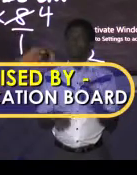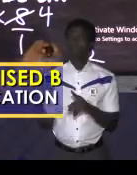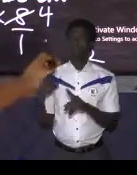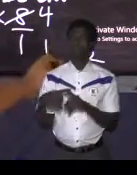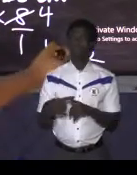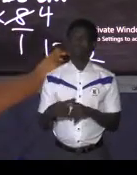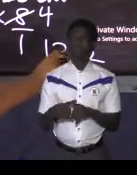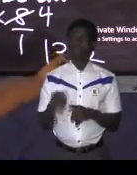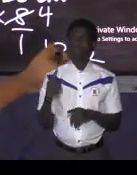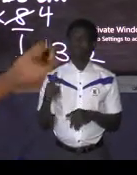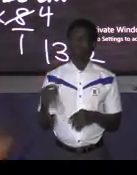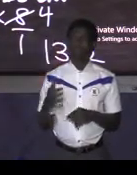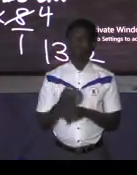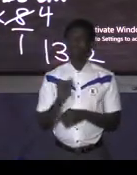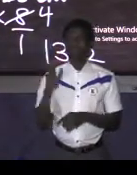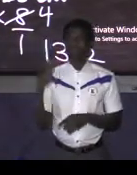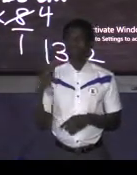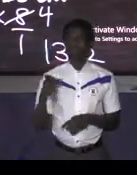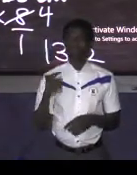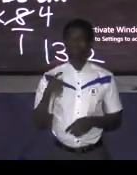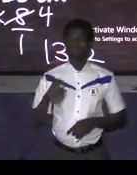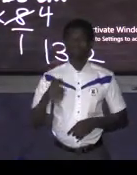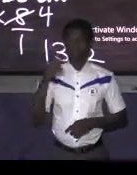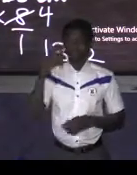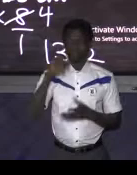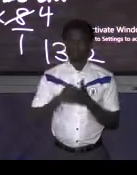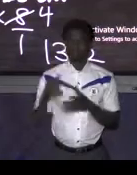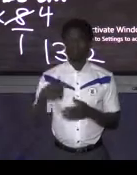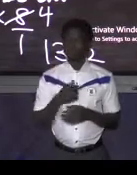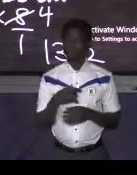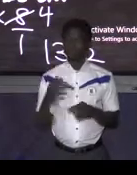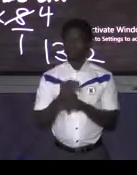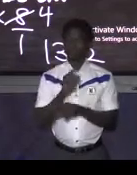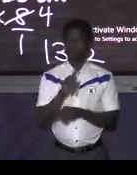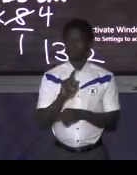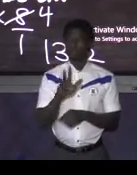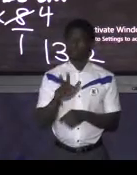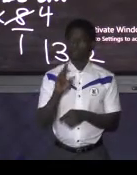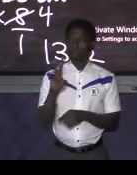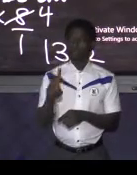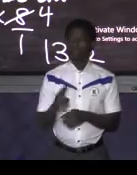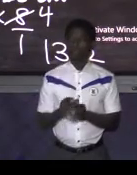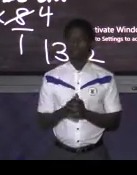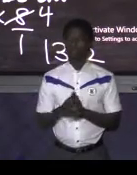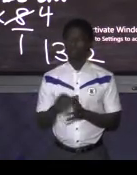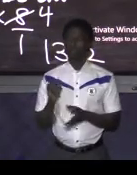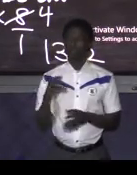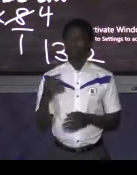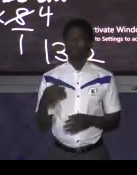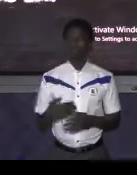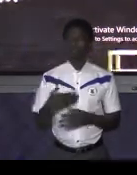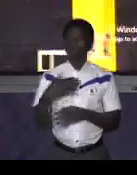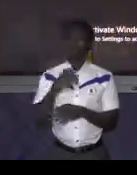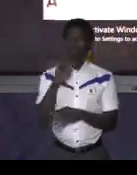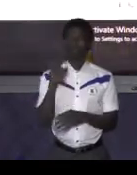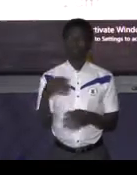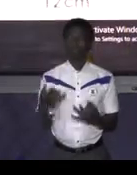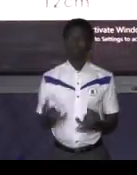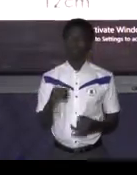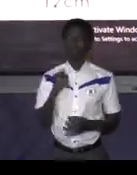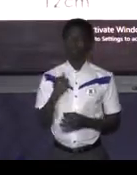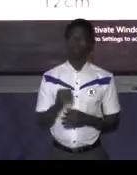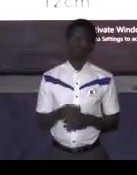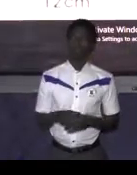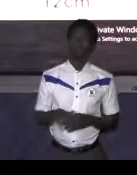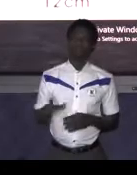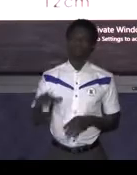the 1 will get 13. And you see that we'll still get 132. So the next question now is